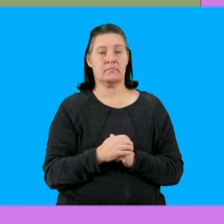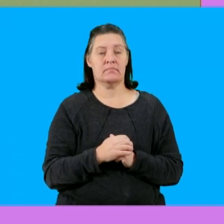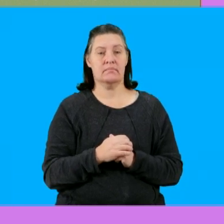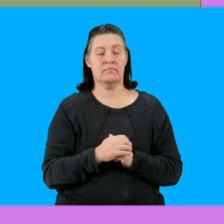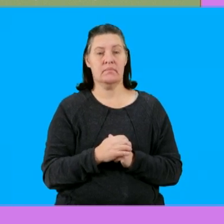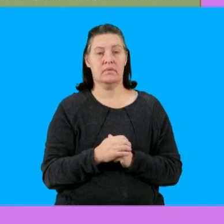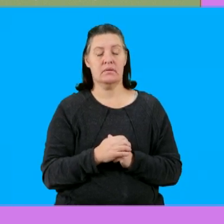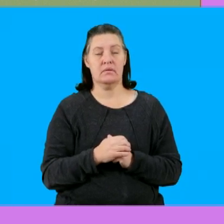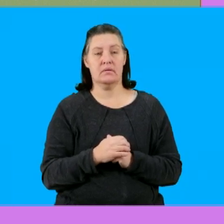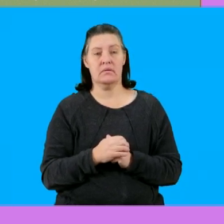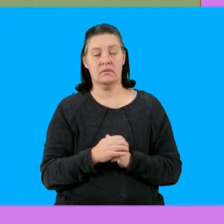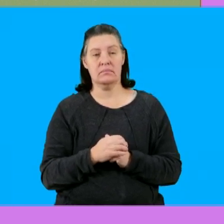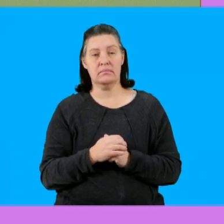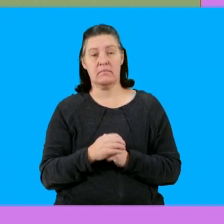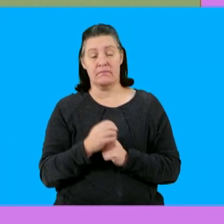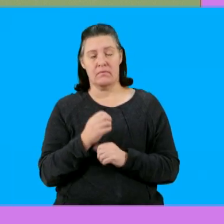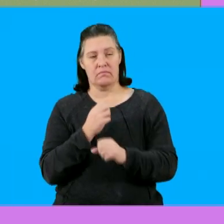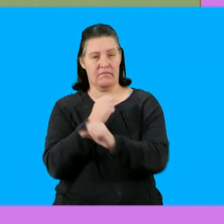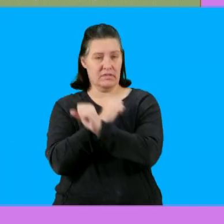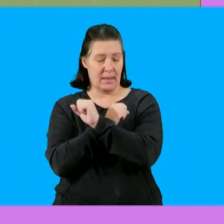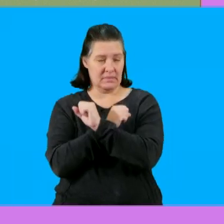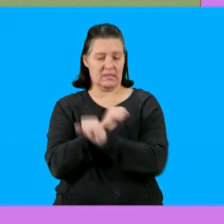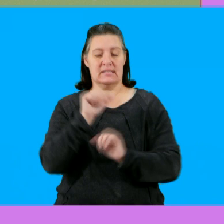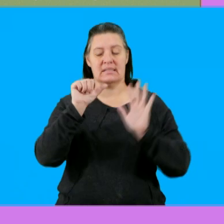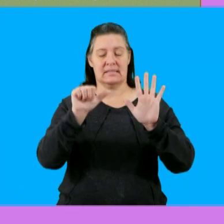of the cash price of